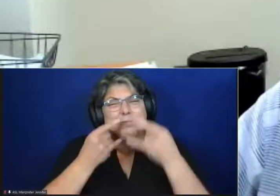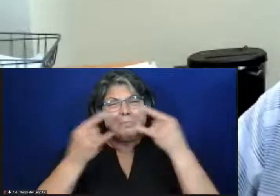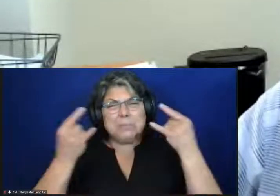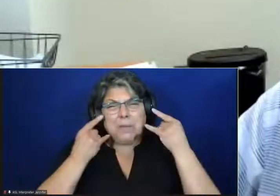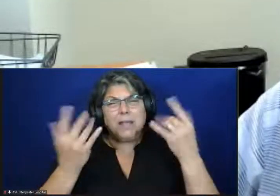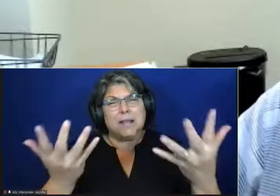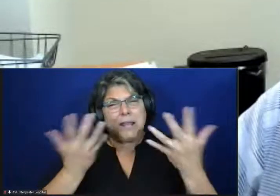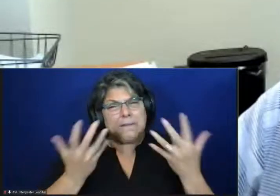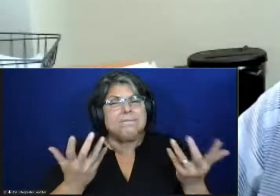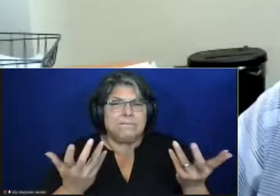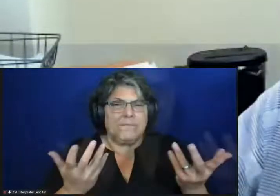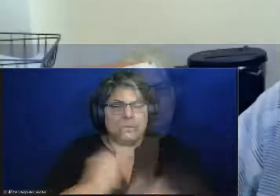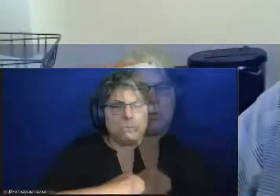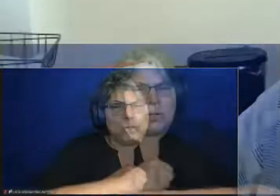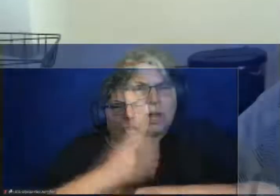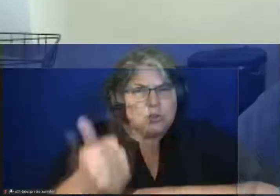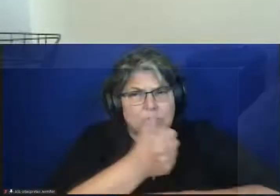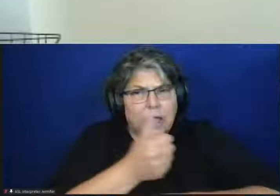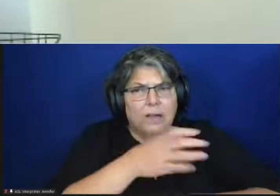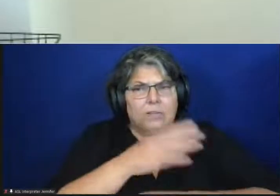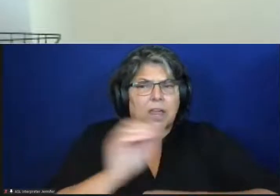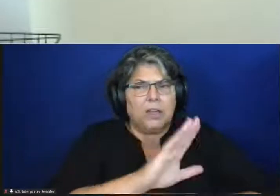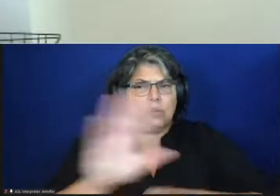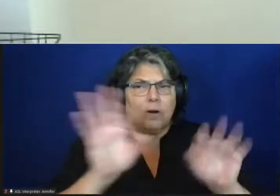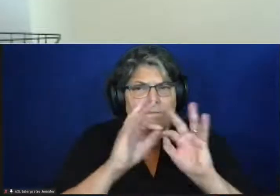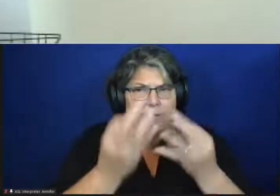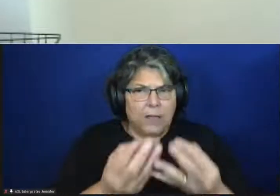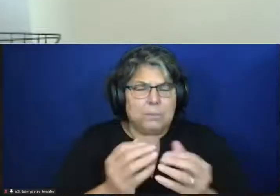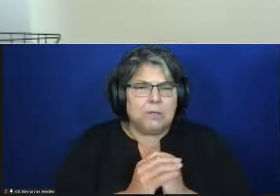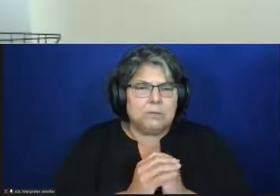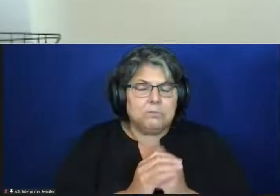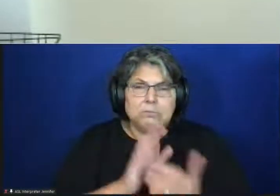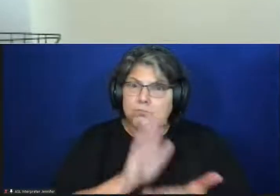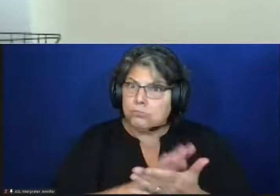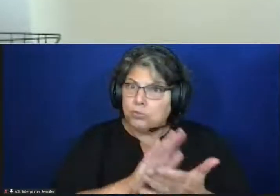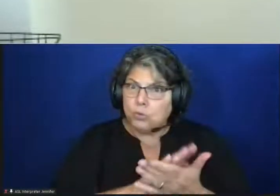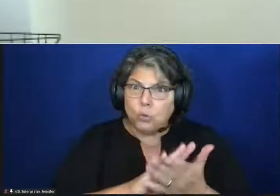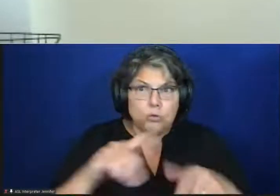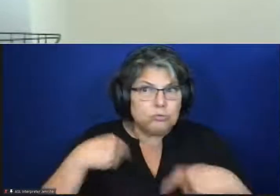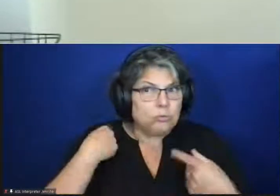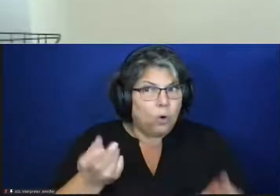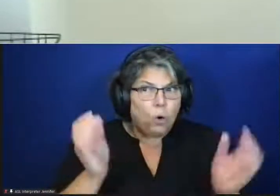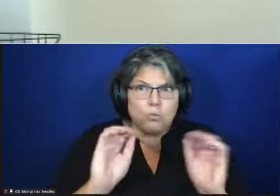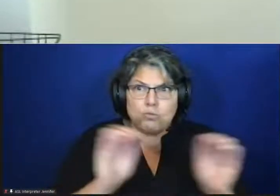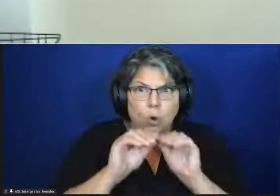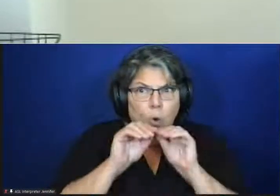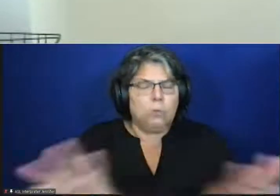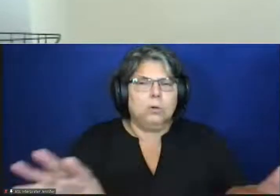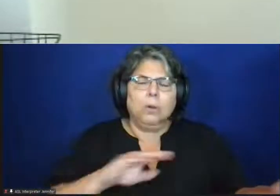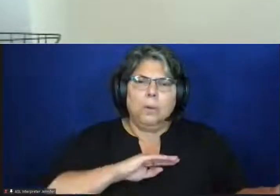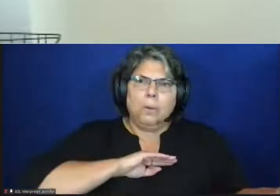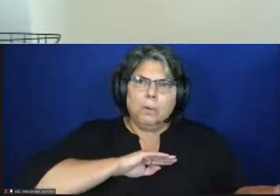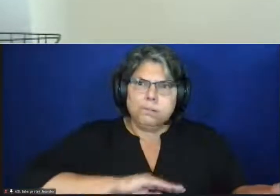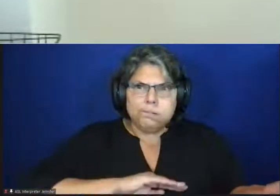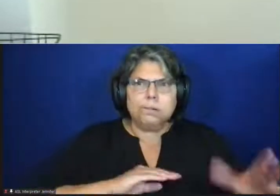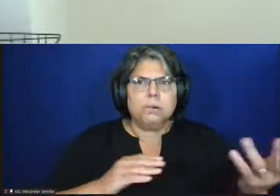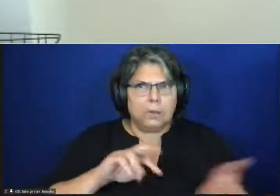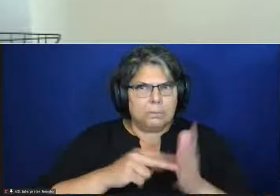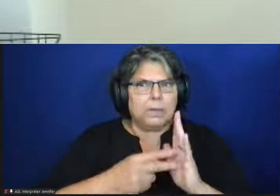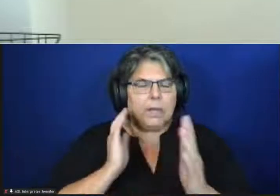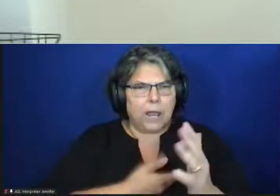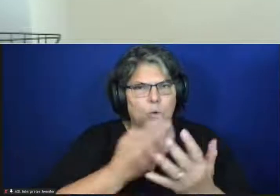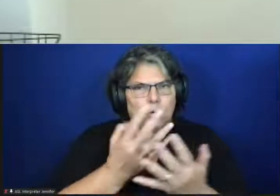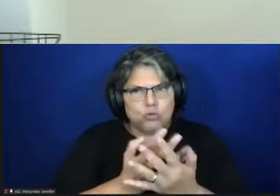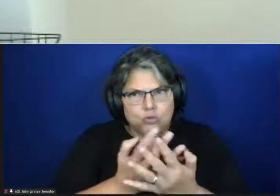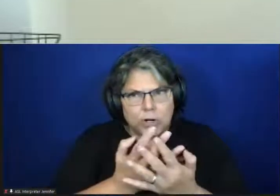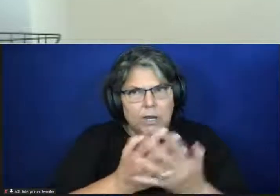yourselves and your families. Schools have still had no outbreaks. This is reassuring us that our screening and